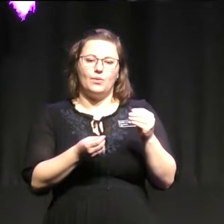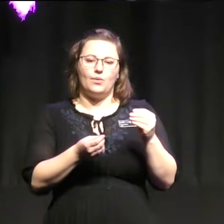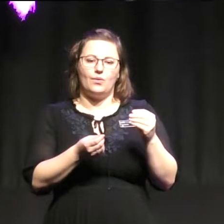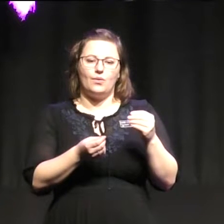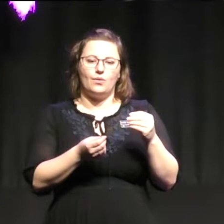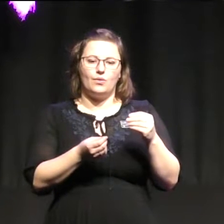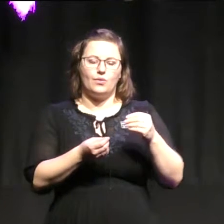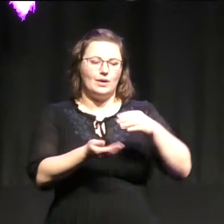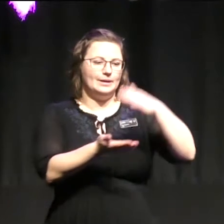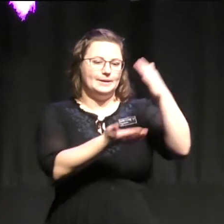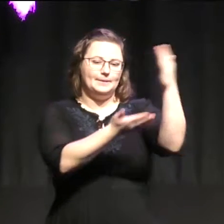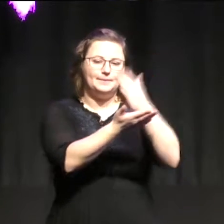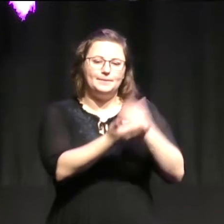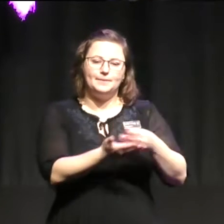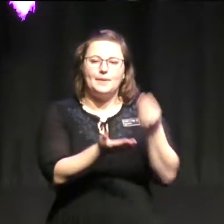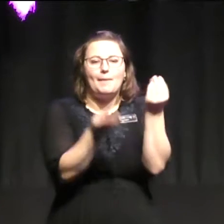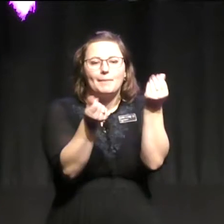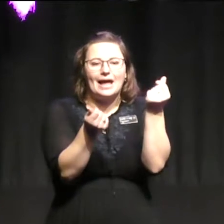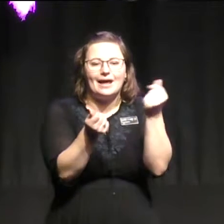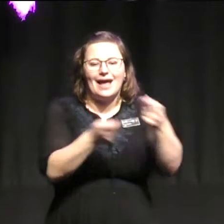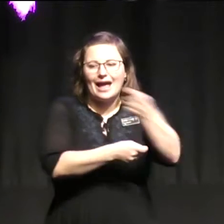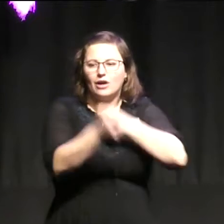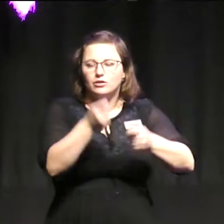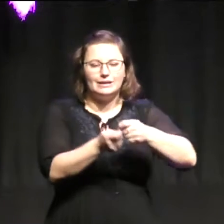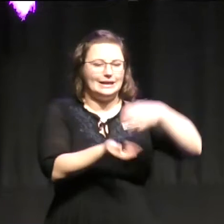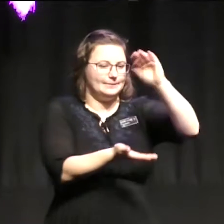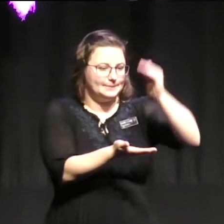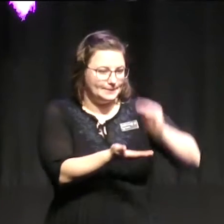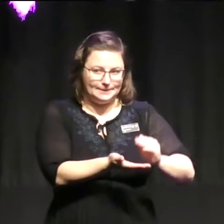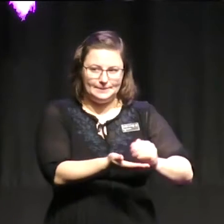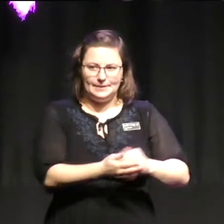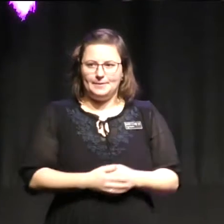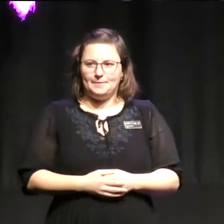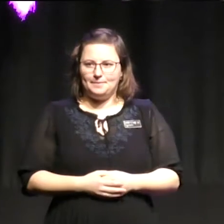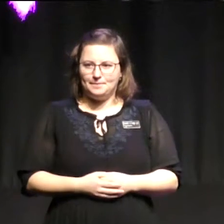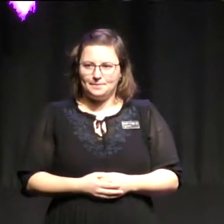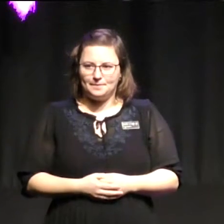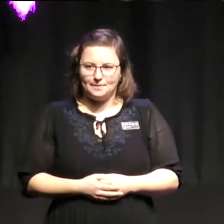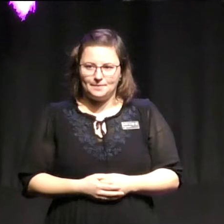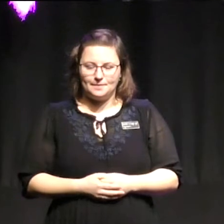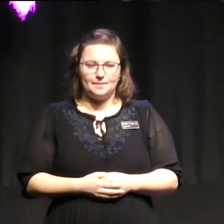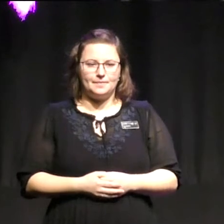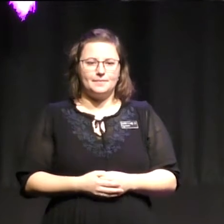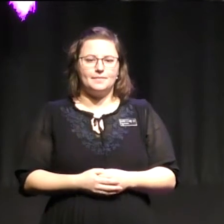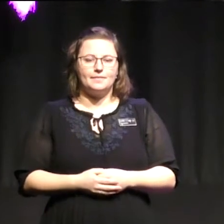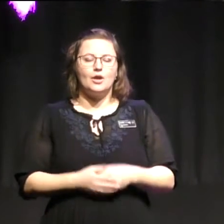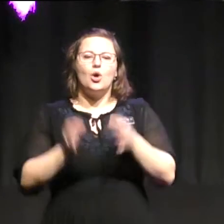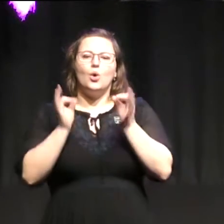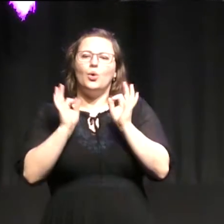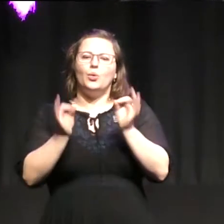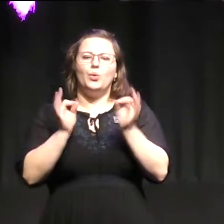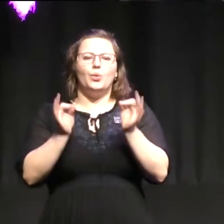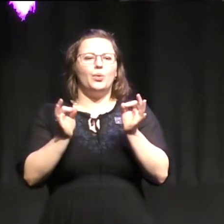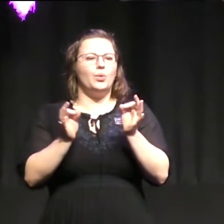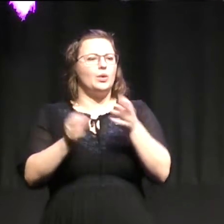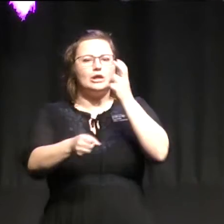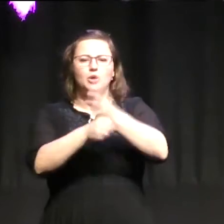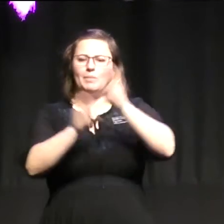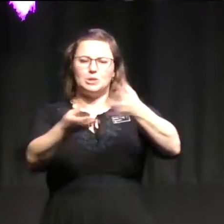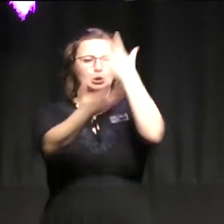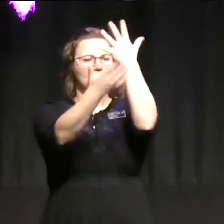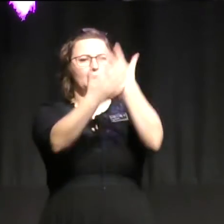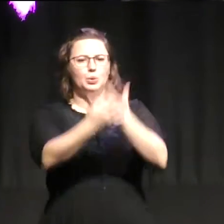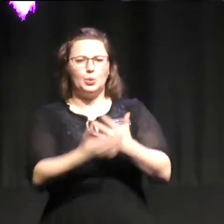monetized the economy. Um, how do you work with those structures when